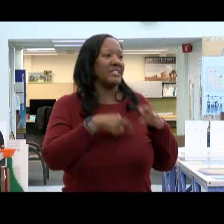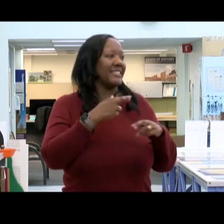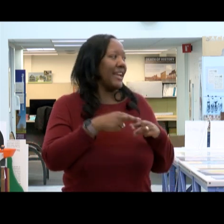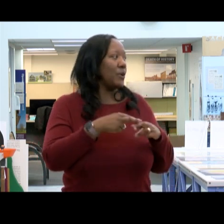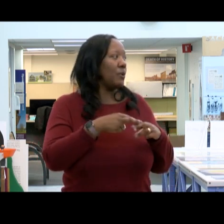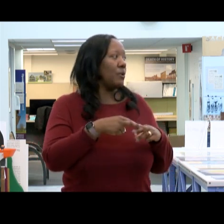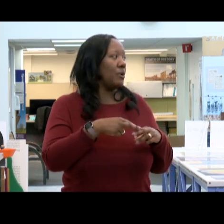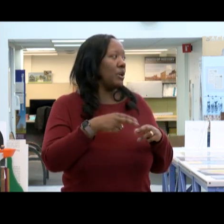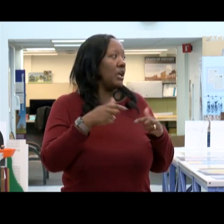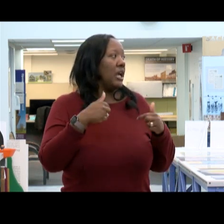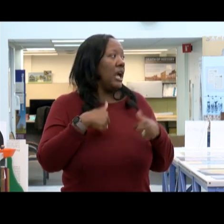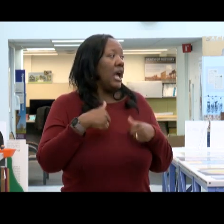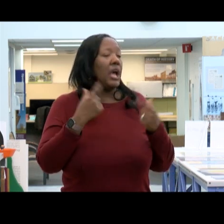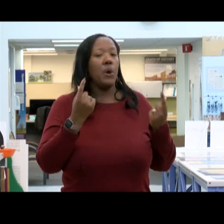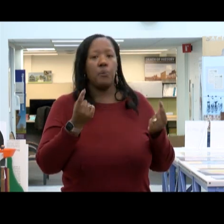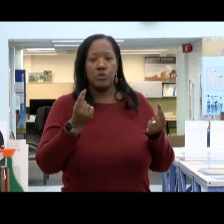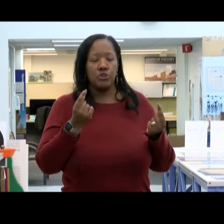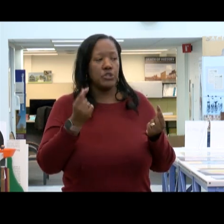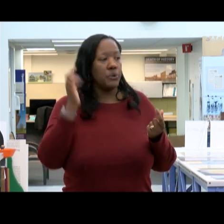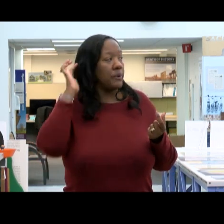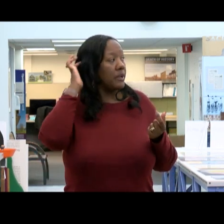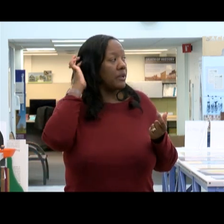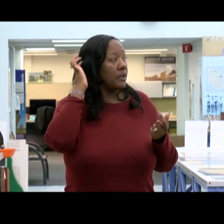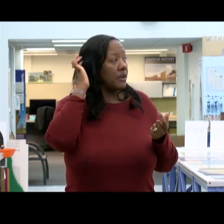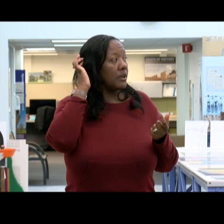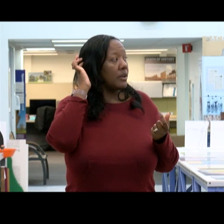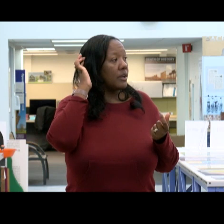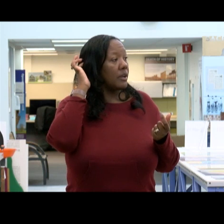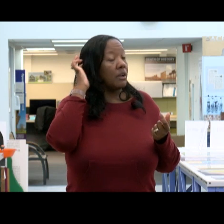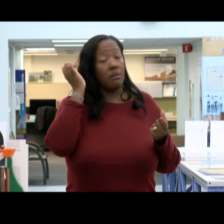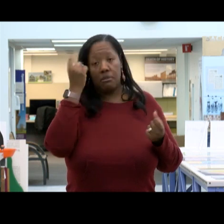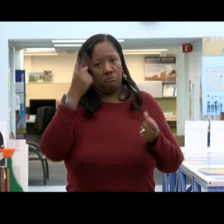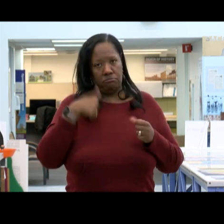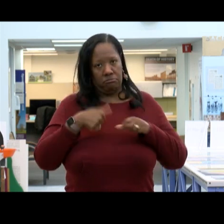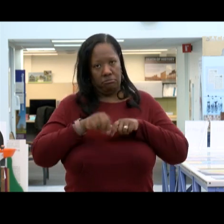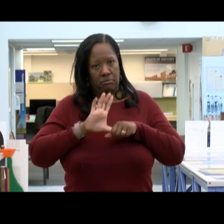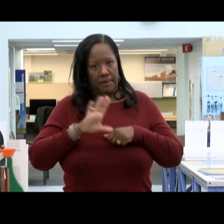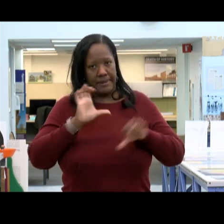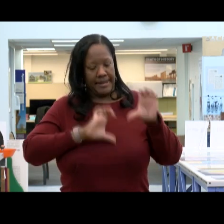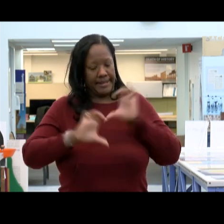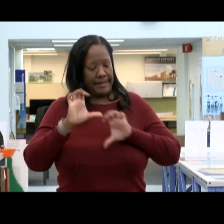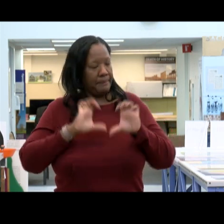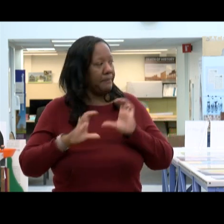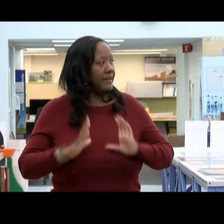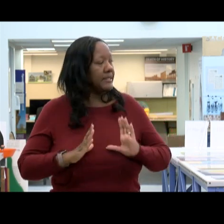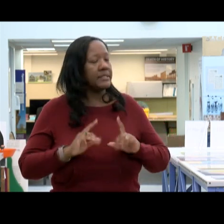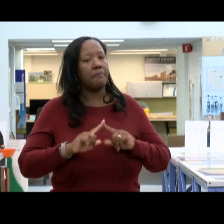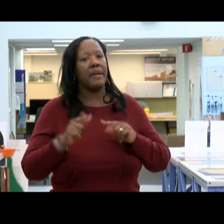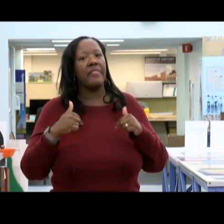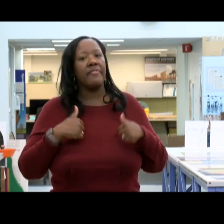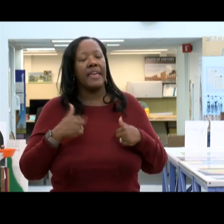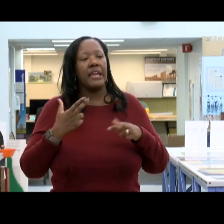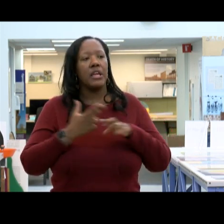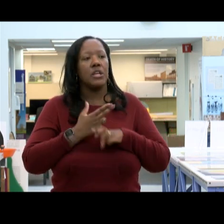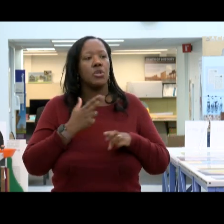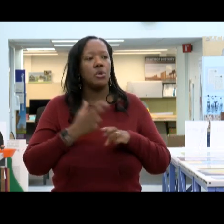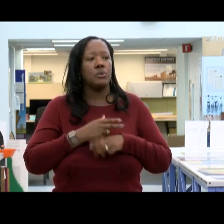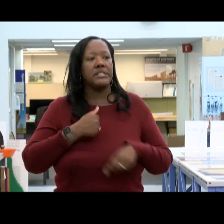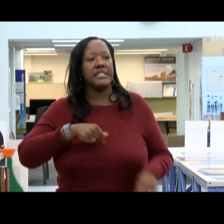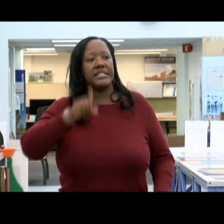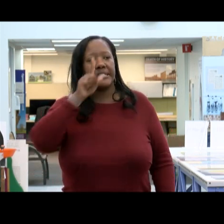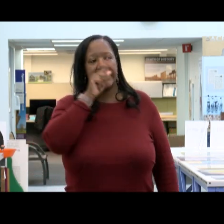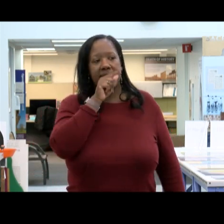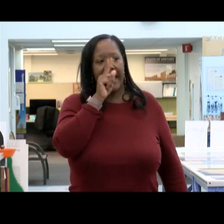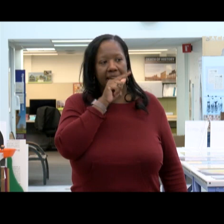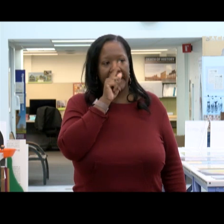doing is the monomer, I'm not a chemist, that they use, the synthetic monomer, which is